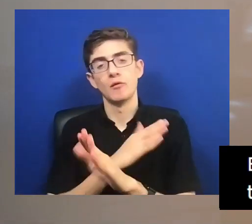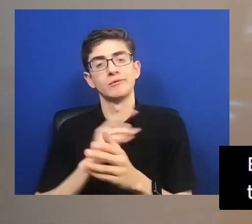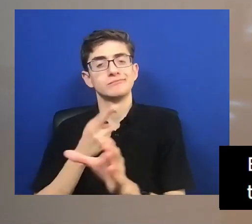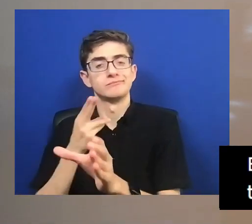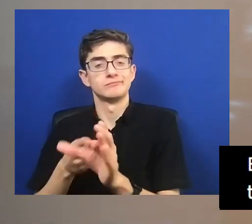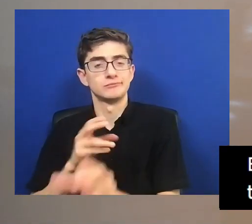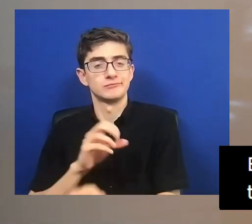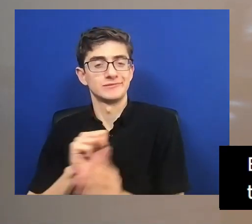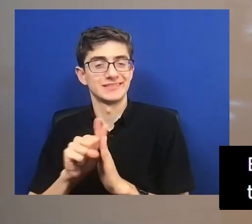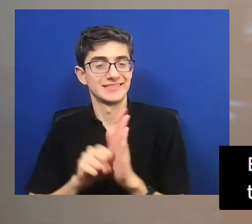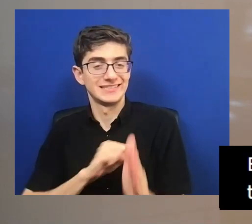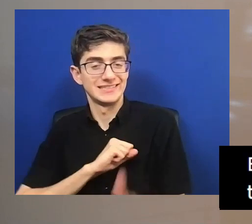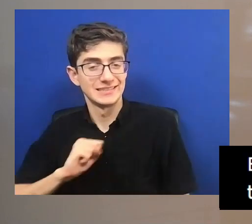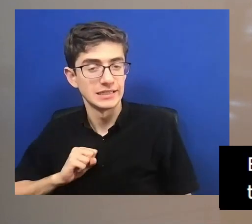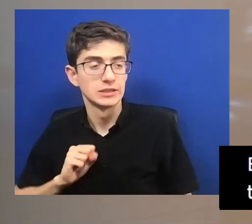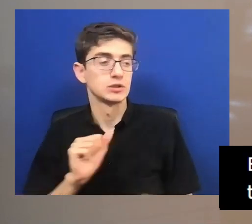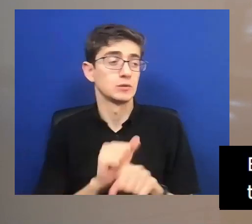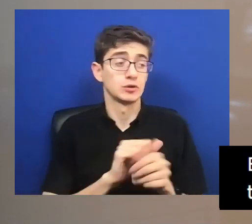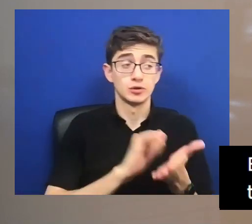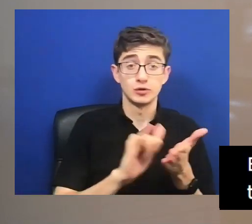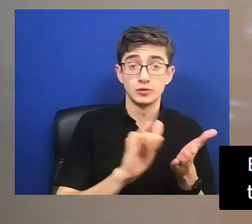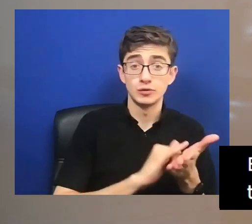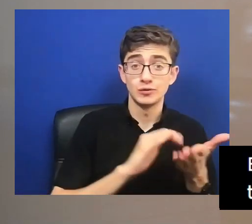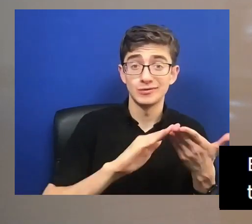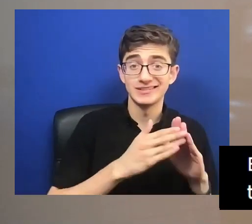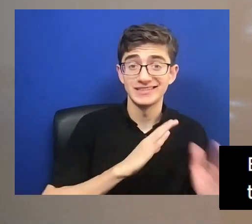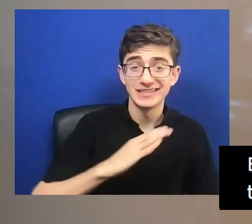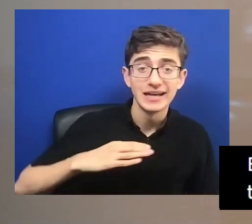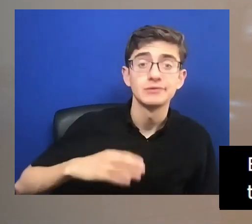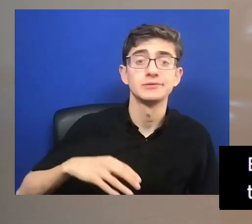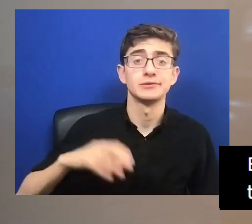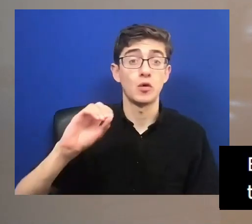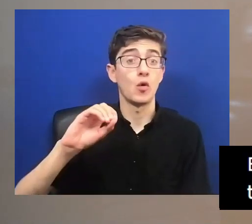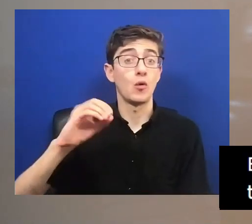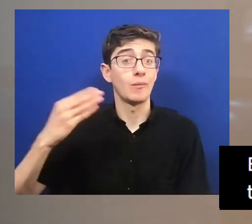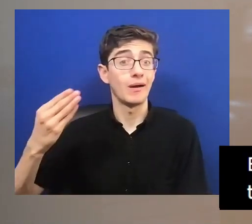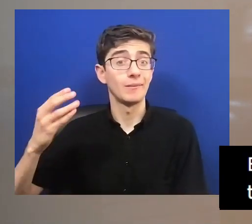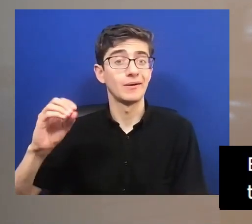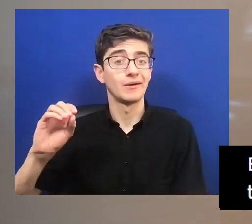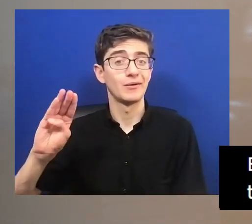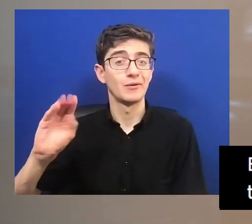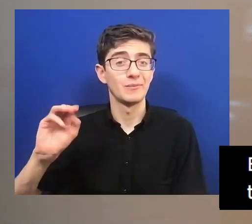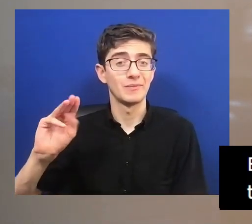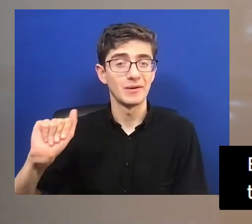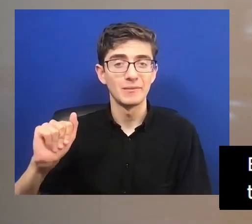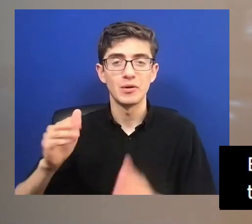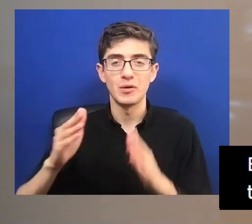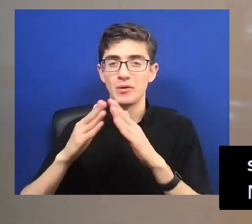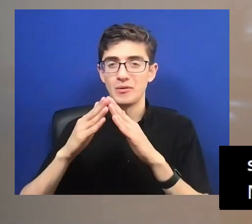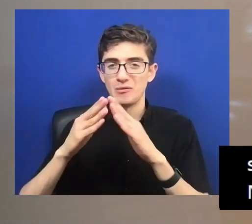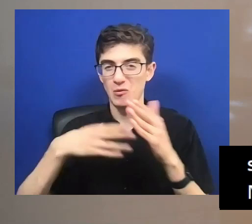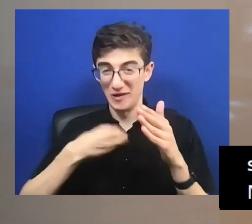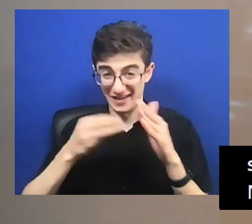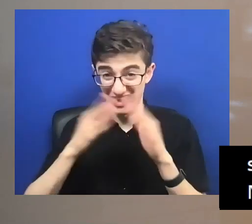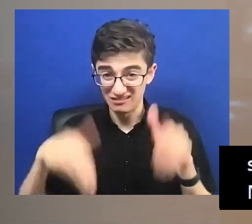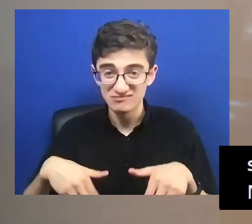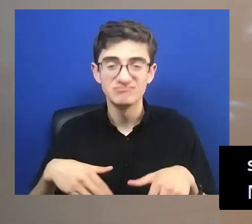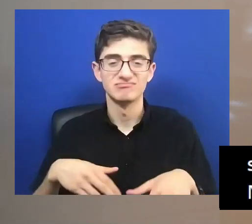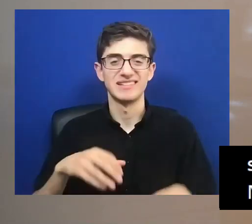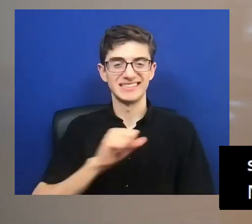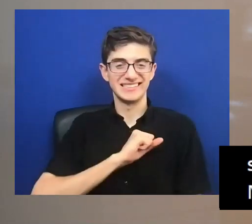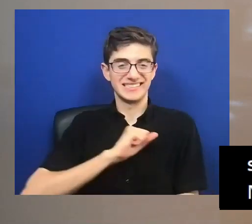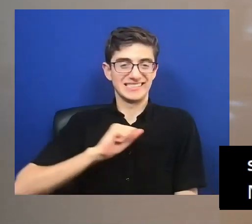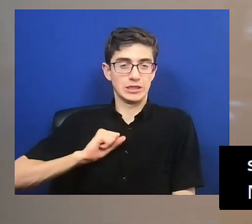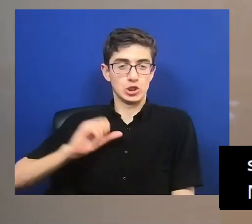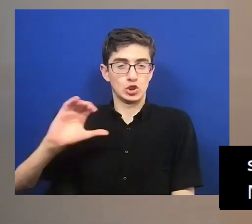Obama White House, and Senator Chuck Schumer's office. She has also organized in her community